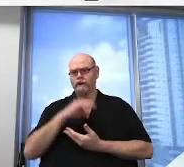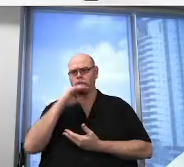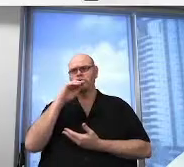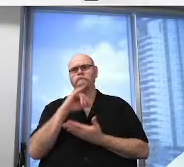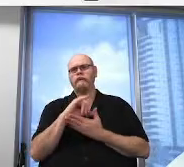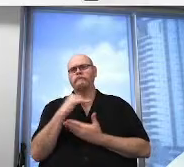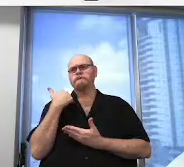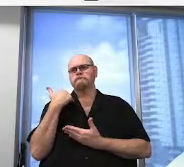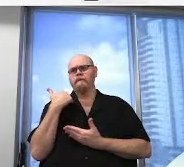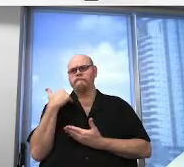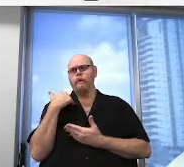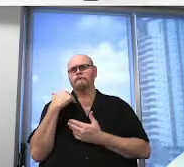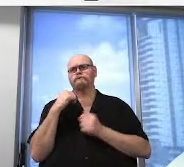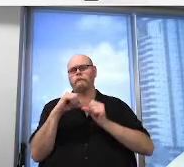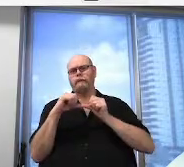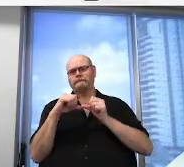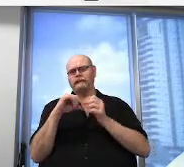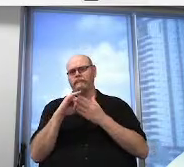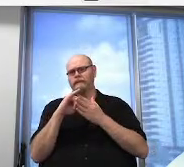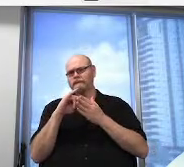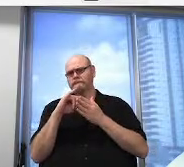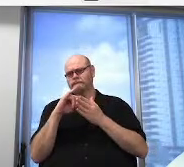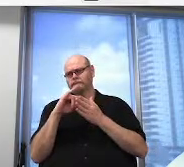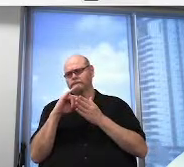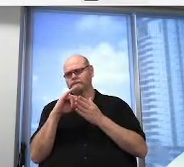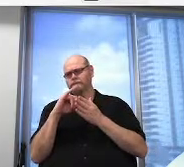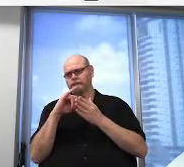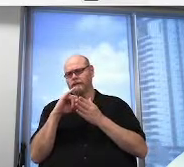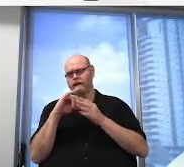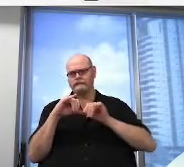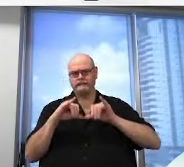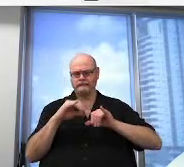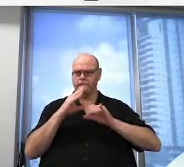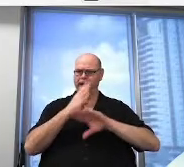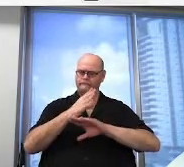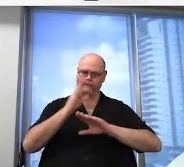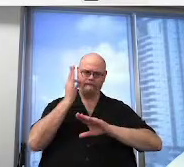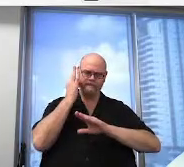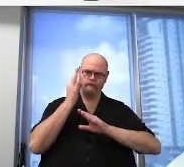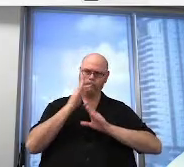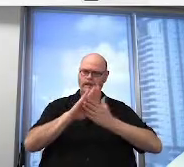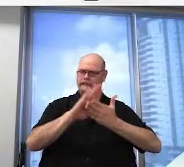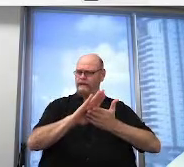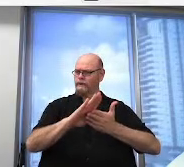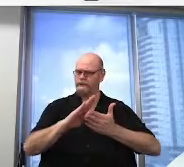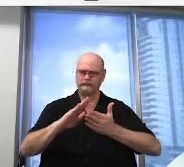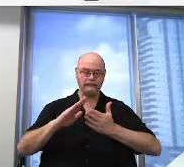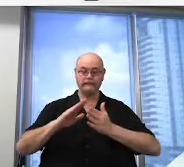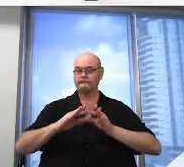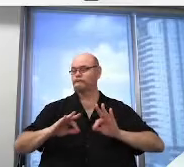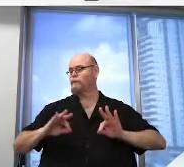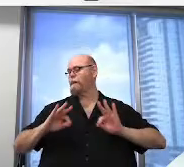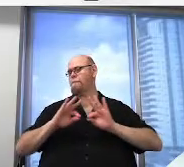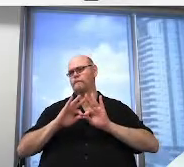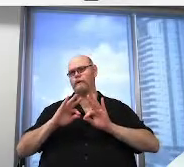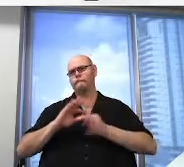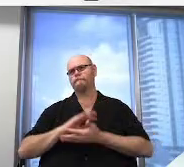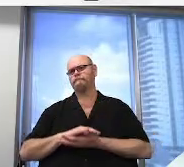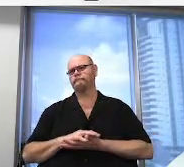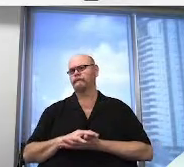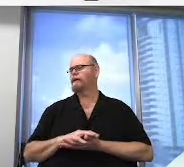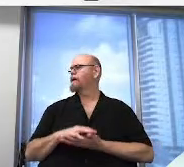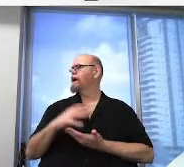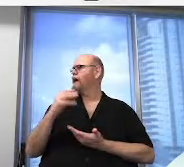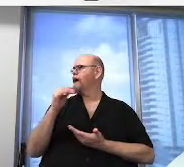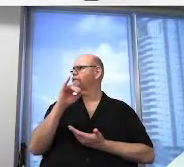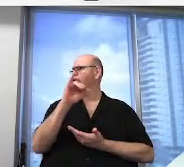I talked about this before, maintaining the system after the federal clearing is completed. I understand that. Super important. I'm